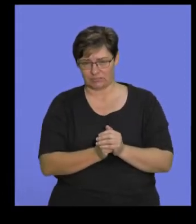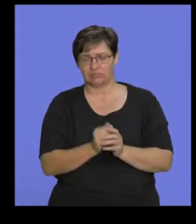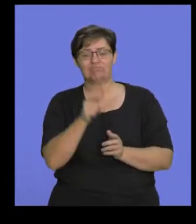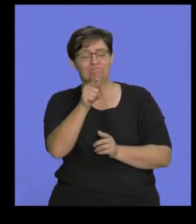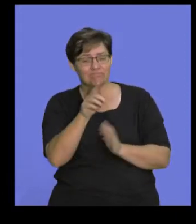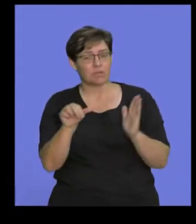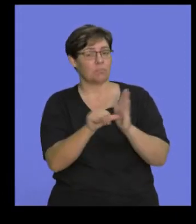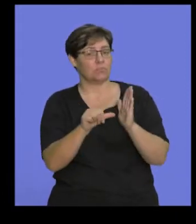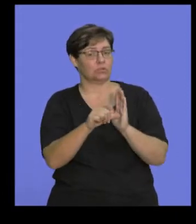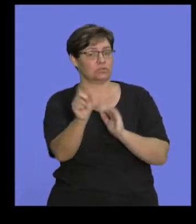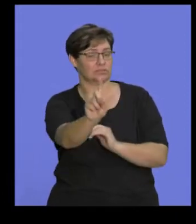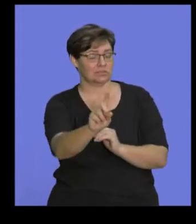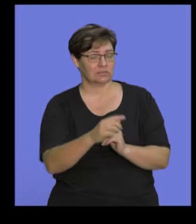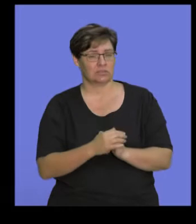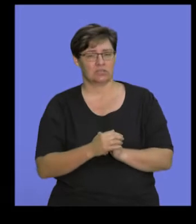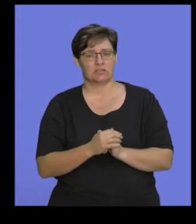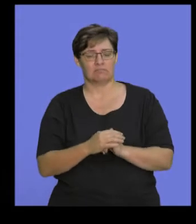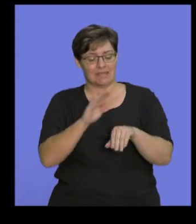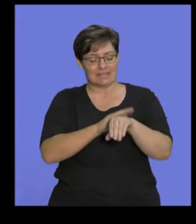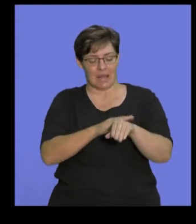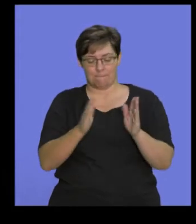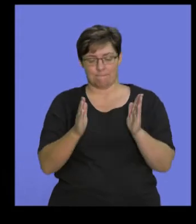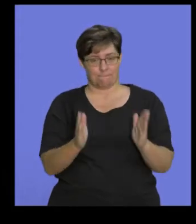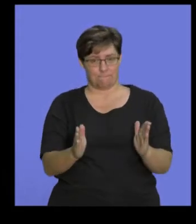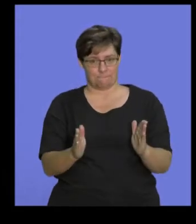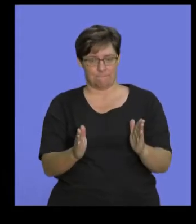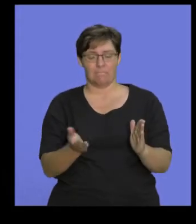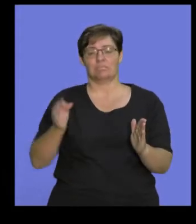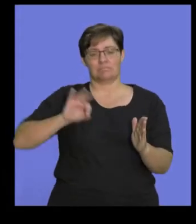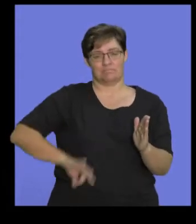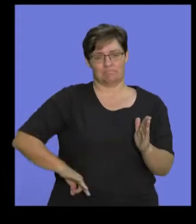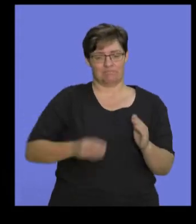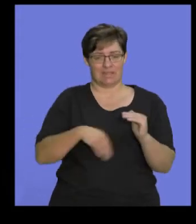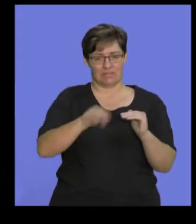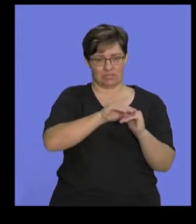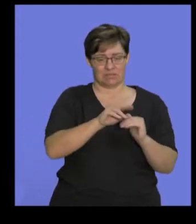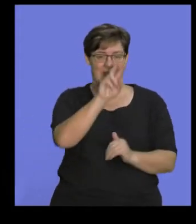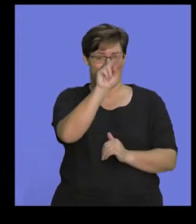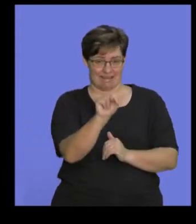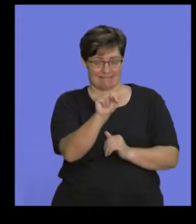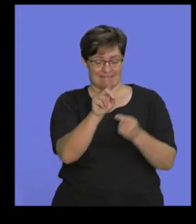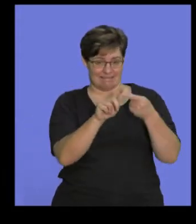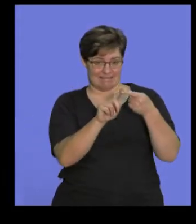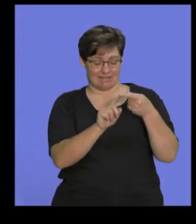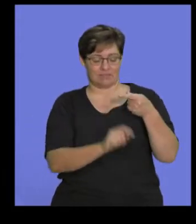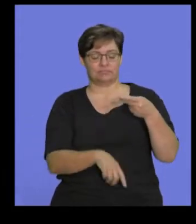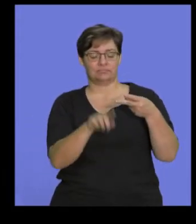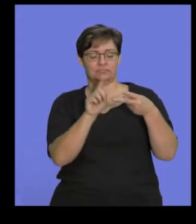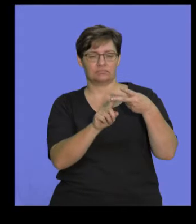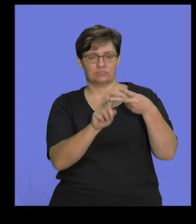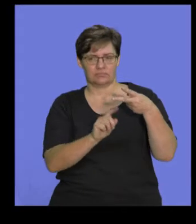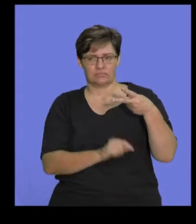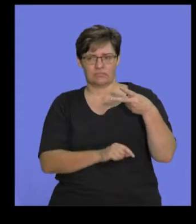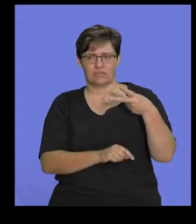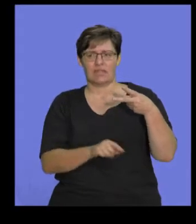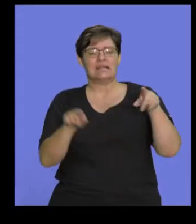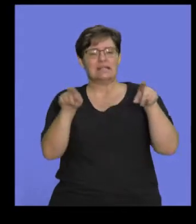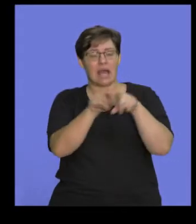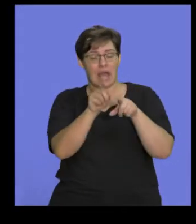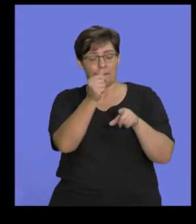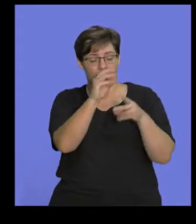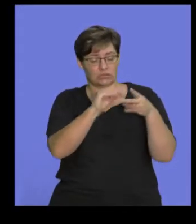mattered there's a time period for earning interest, which was the N, and then remember that you add the same